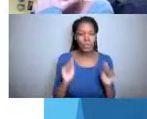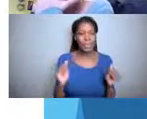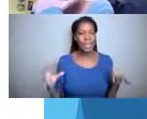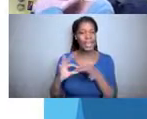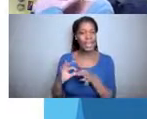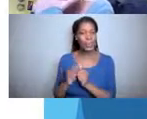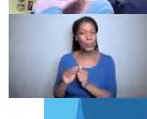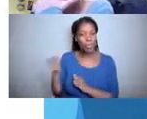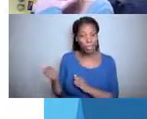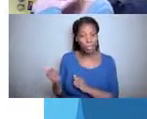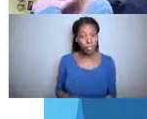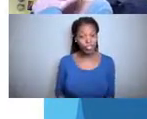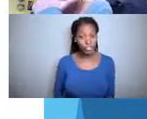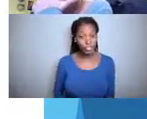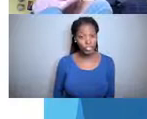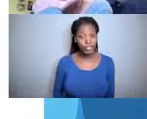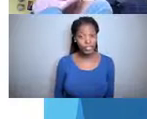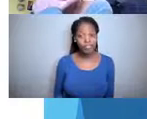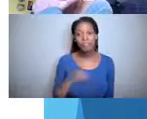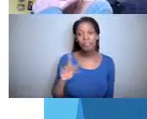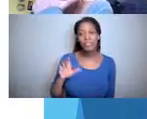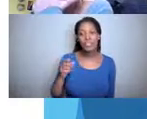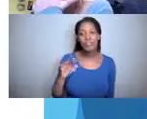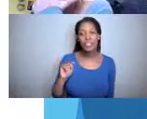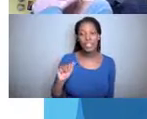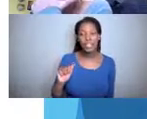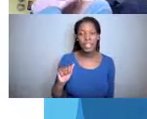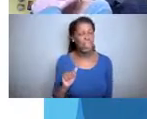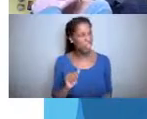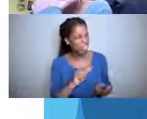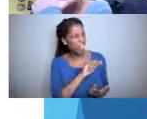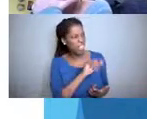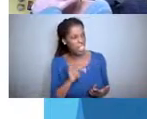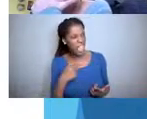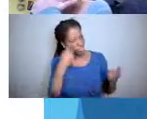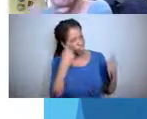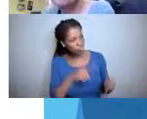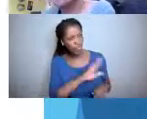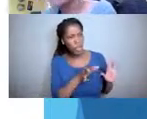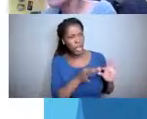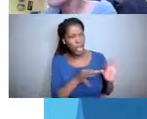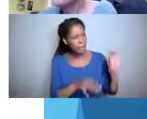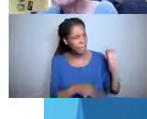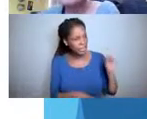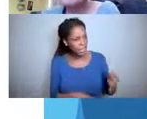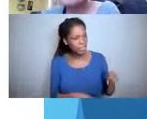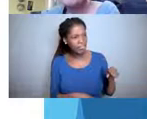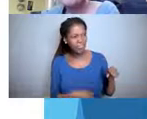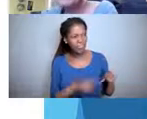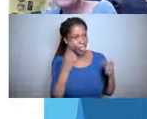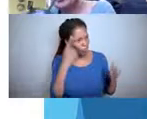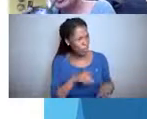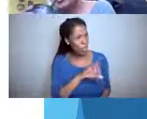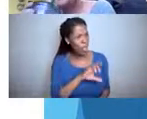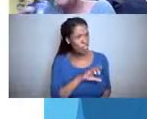so lynn that was so well said that it's amazing yes thank you i totally agree with that and i also want to just note that pets are also